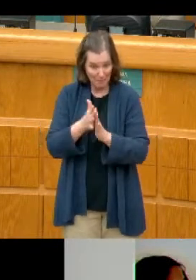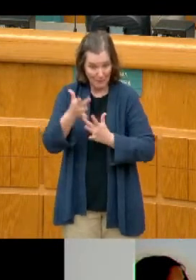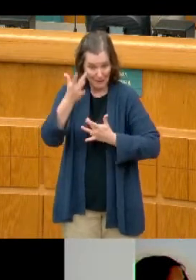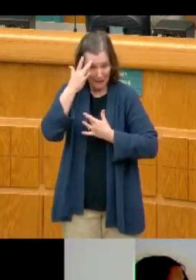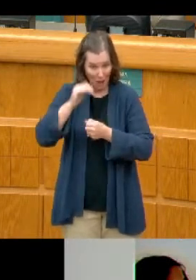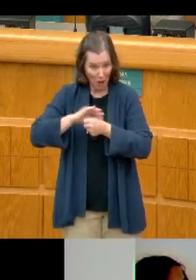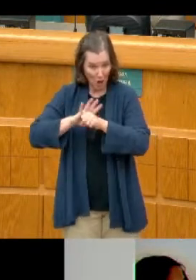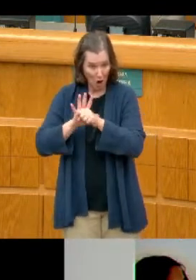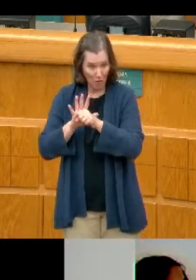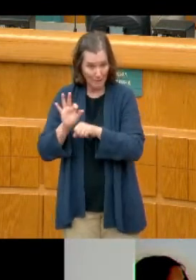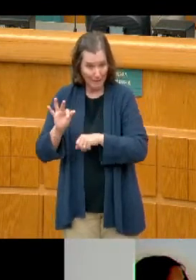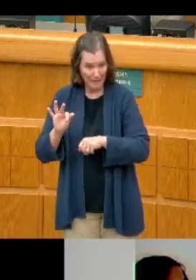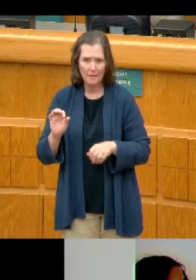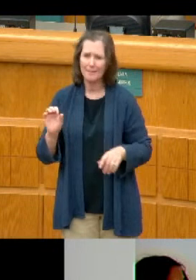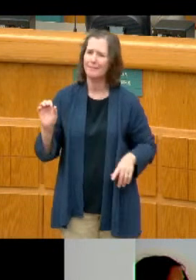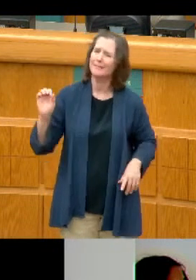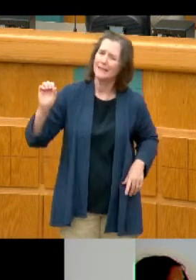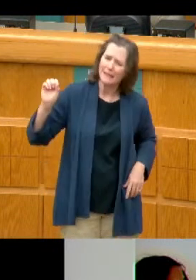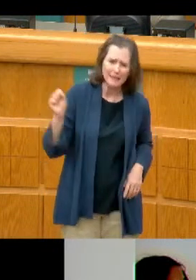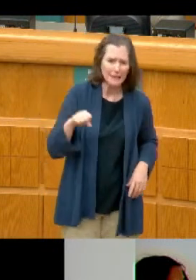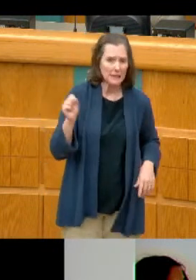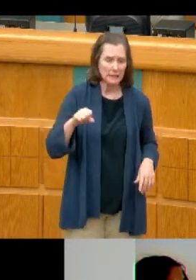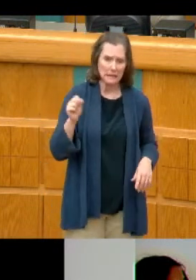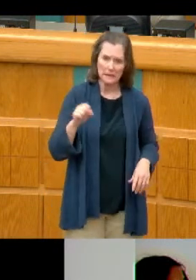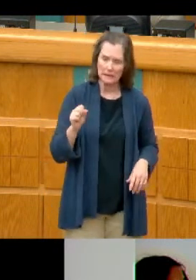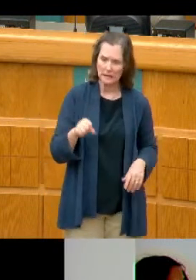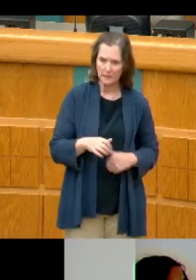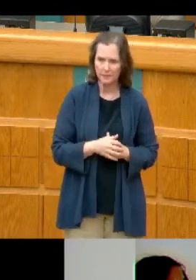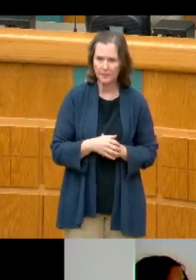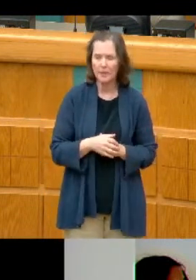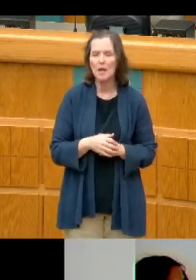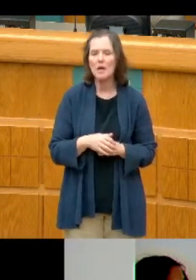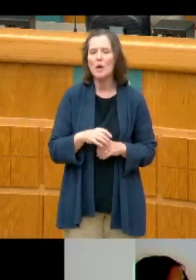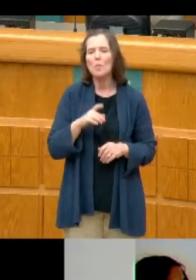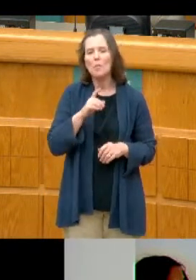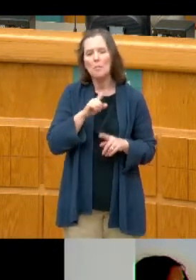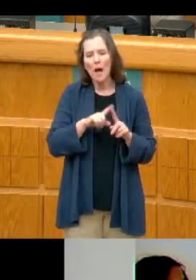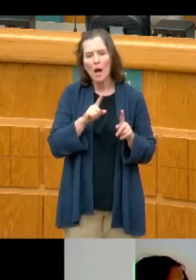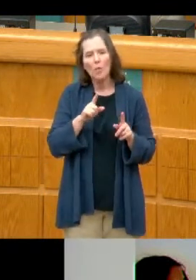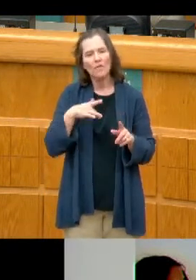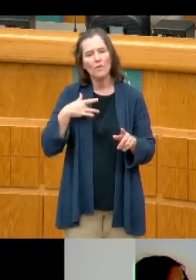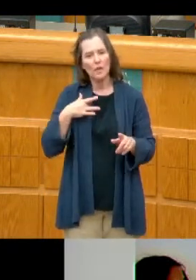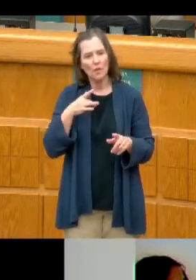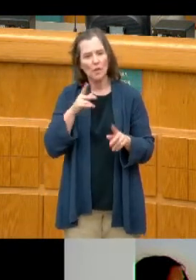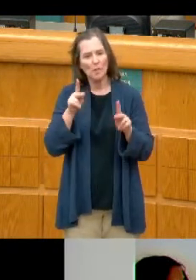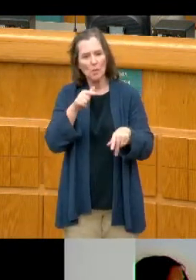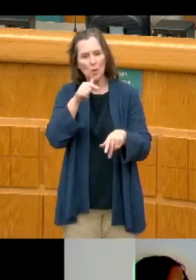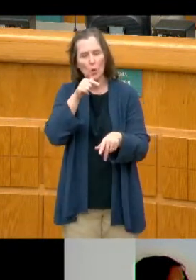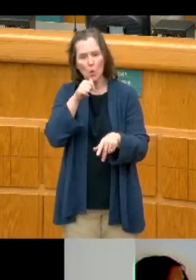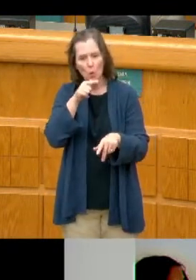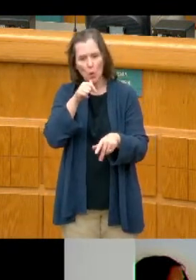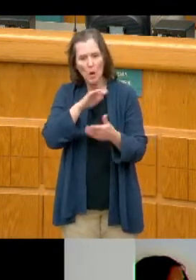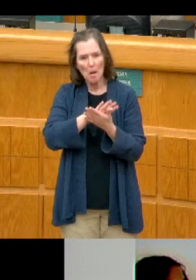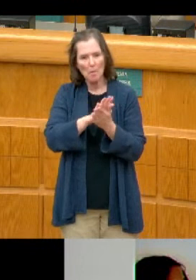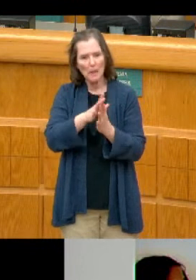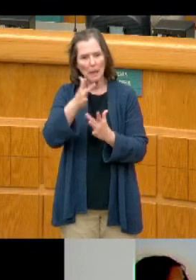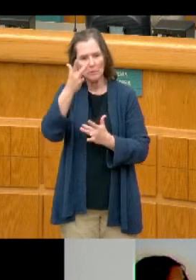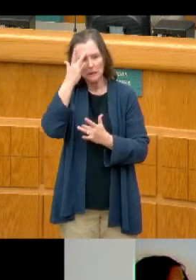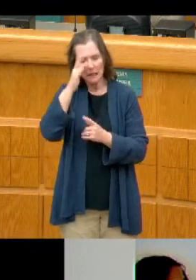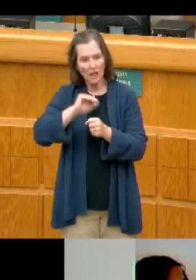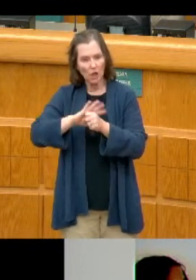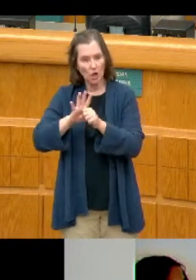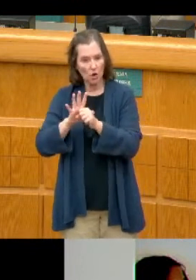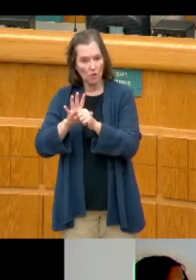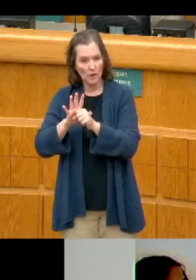COVID-19? And the answer is yes. But we do believe that the individuals that get COVID-19 have